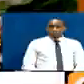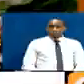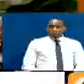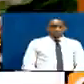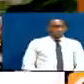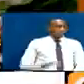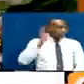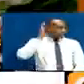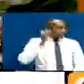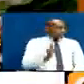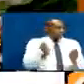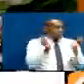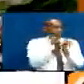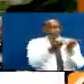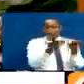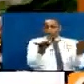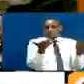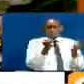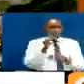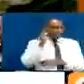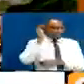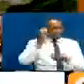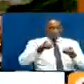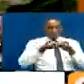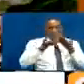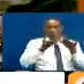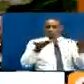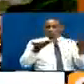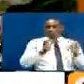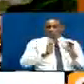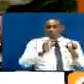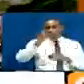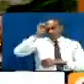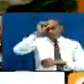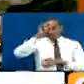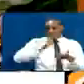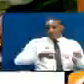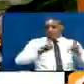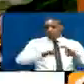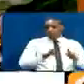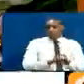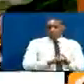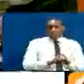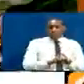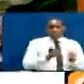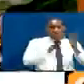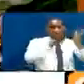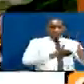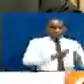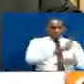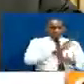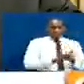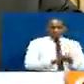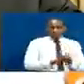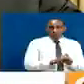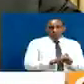We haven't heard any arrests. We haven't had any updates from government on what happened to Yegon,